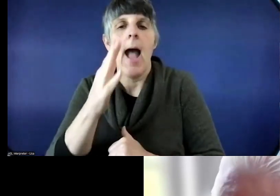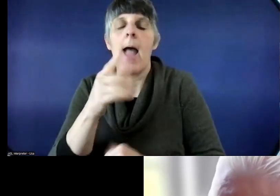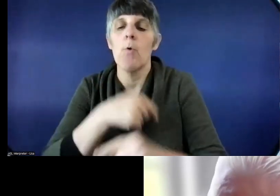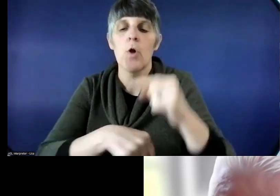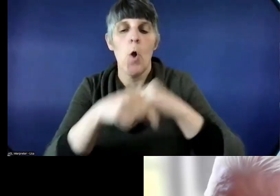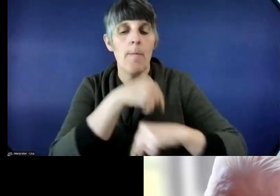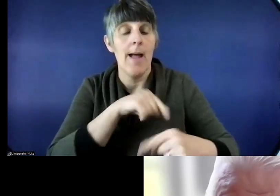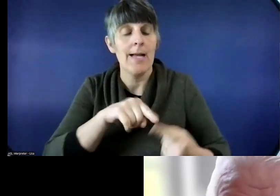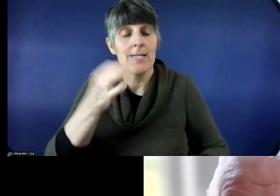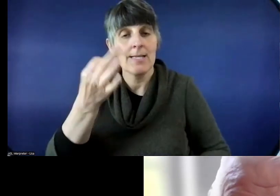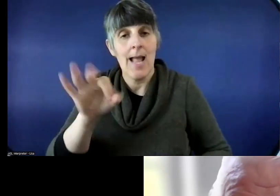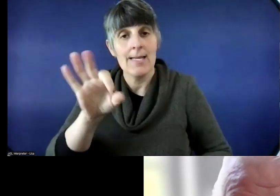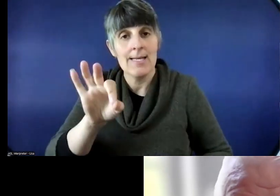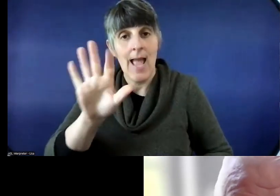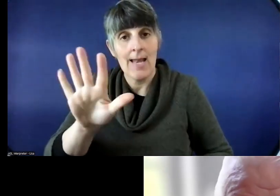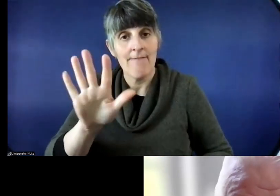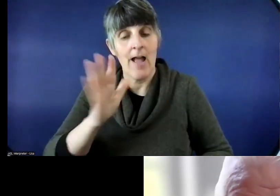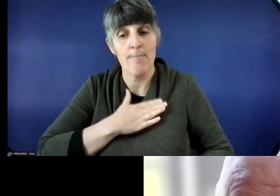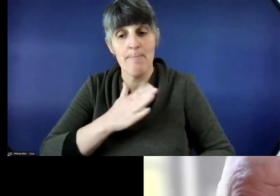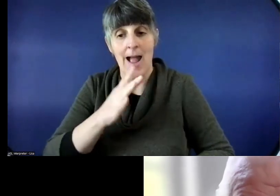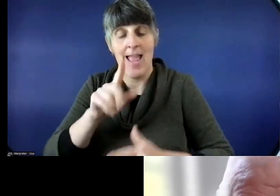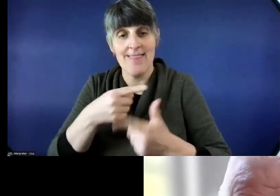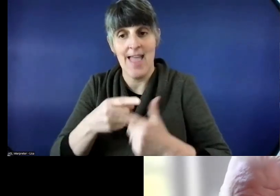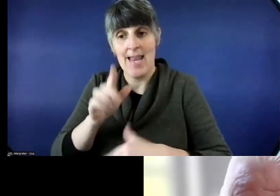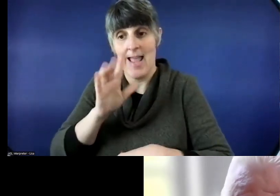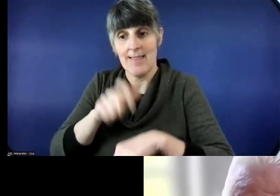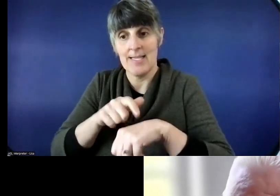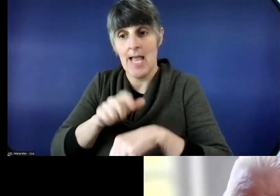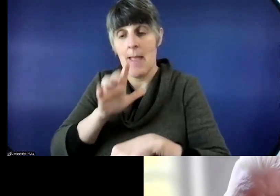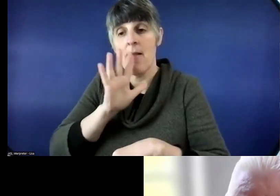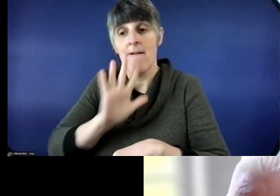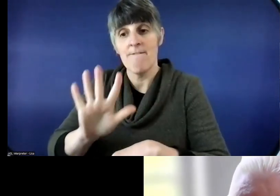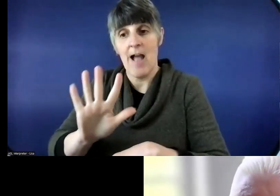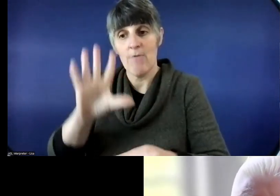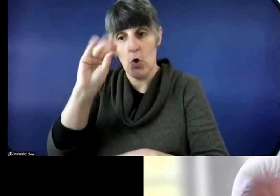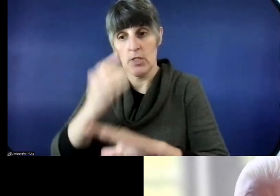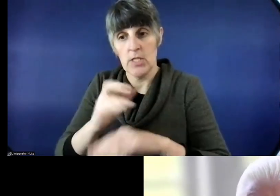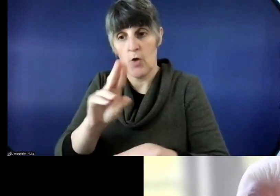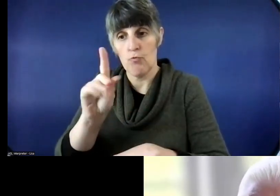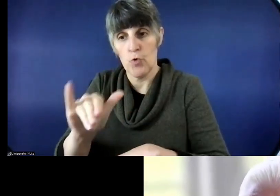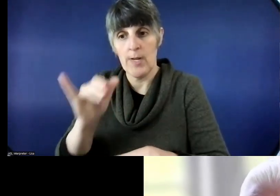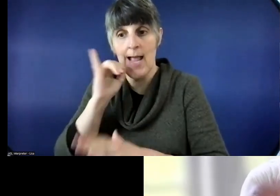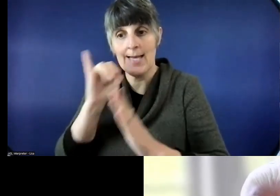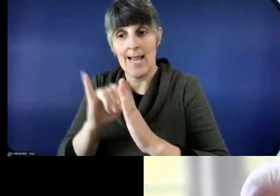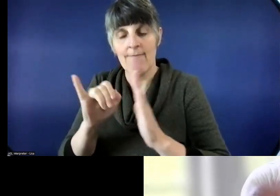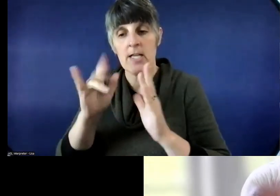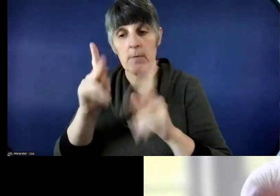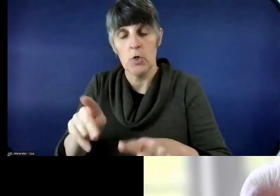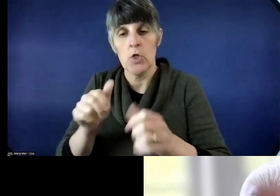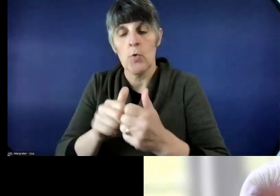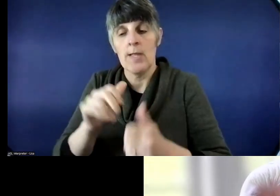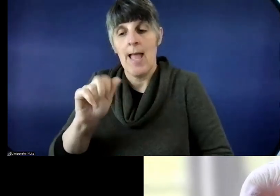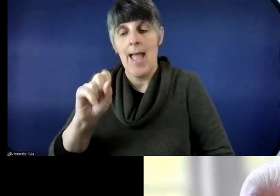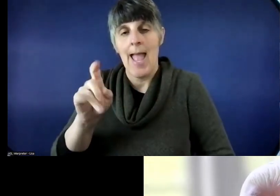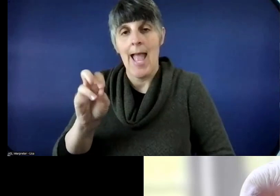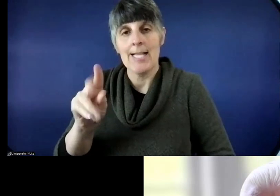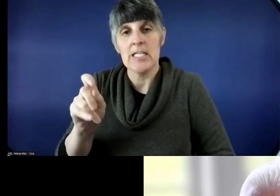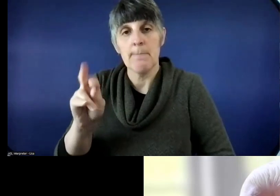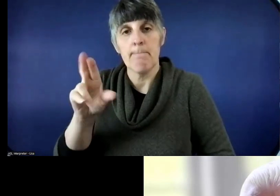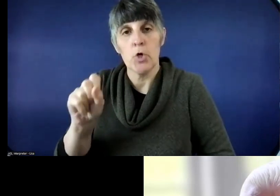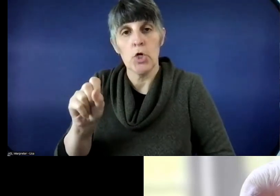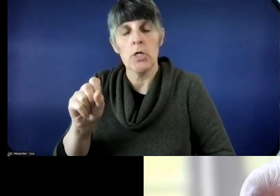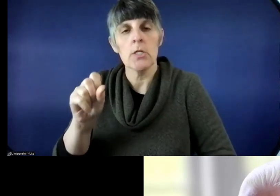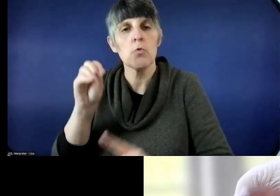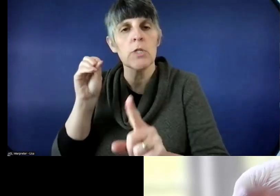to 1995. My then 5-year-old son, Rudy, who identifies as a person with Asperger's, was subject